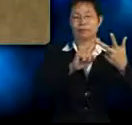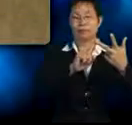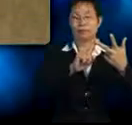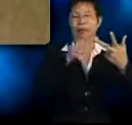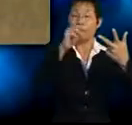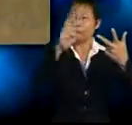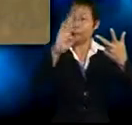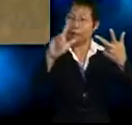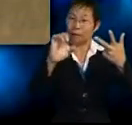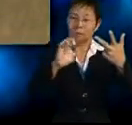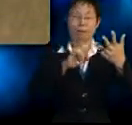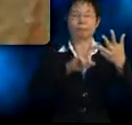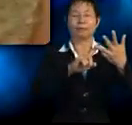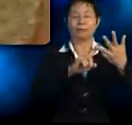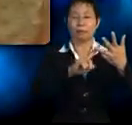marble,